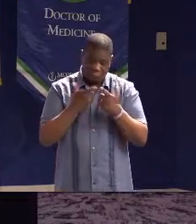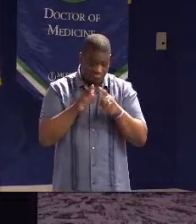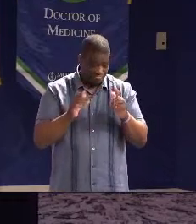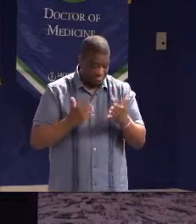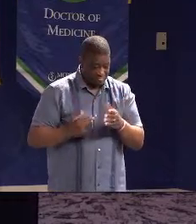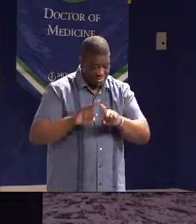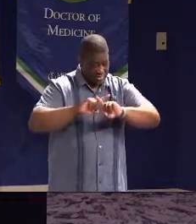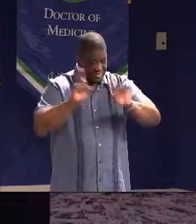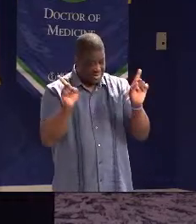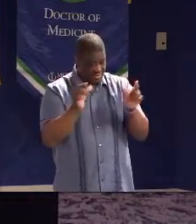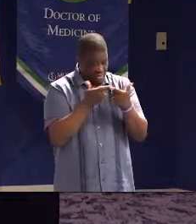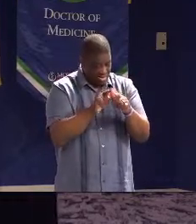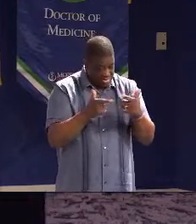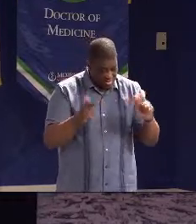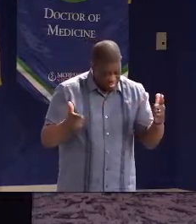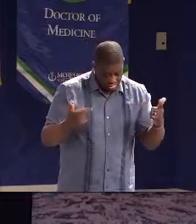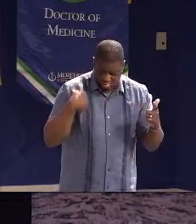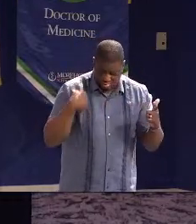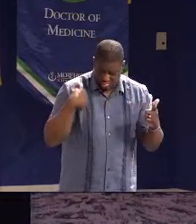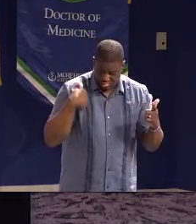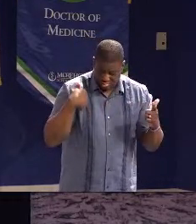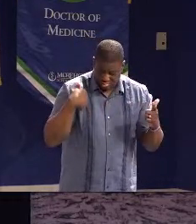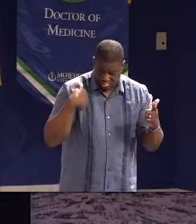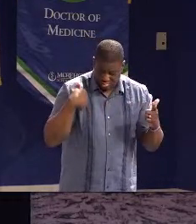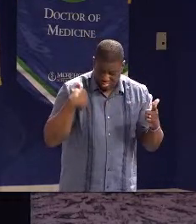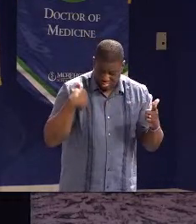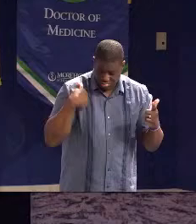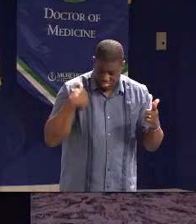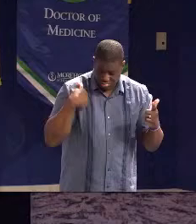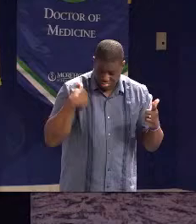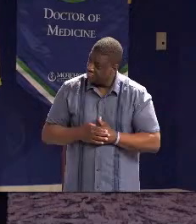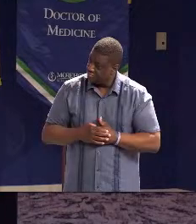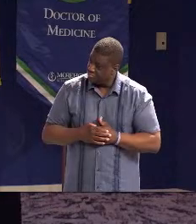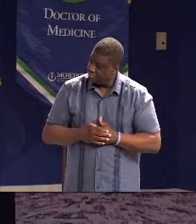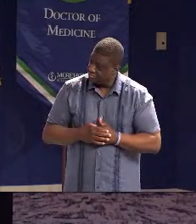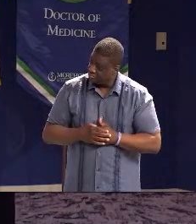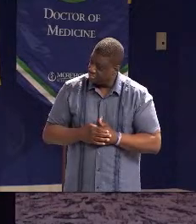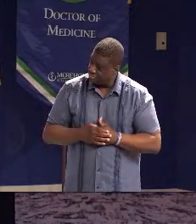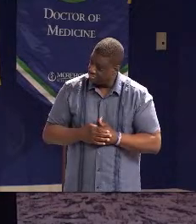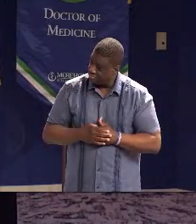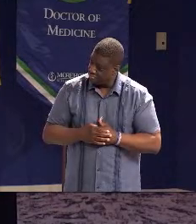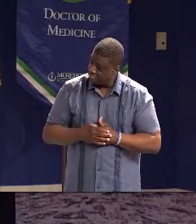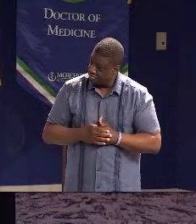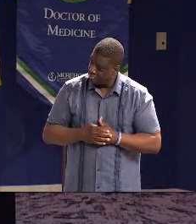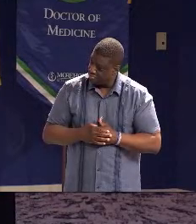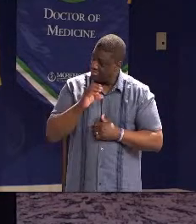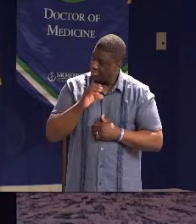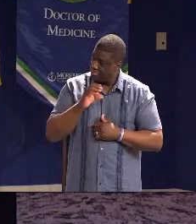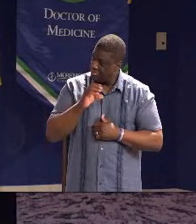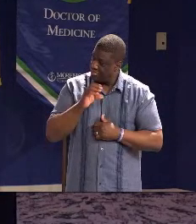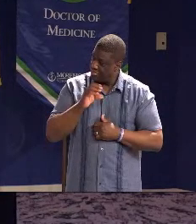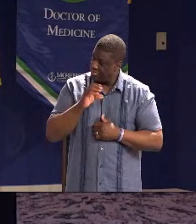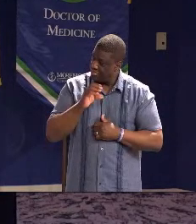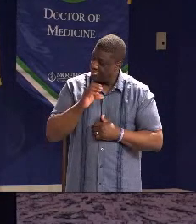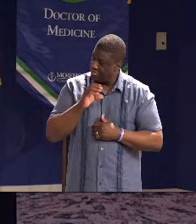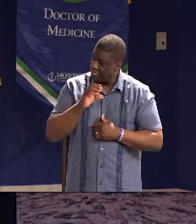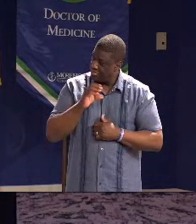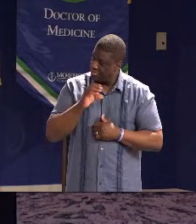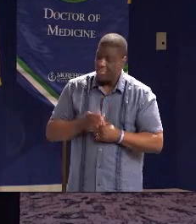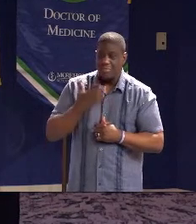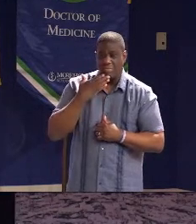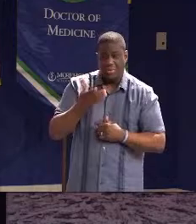Smith, Dr. Phillips. I truly wouldn't be the physician and future OB-GYN that I'm going to be. I want to thank my